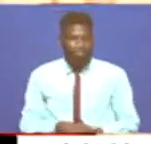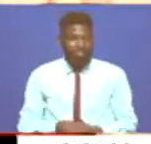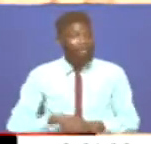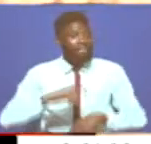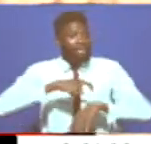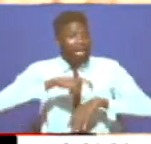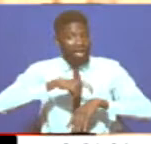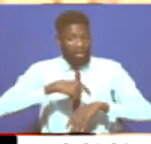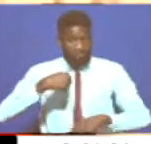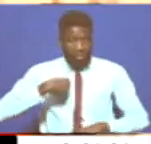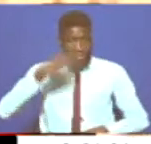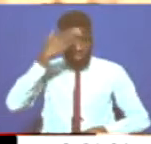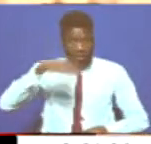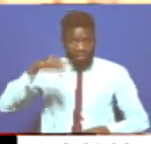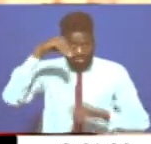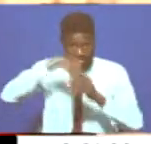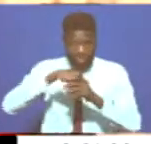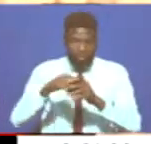pamoja.